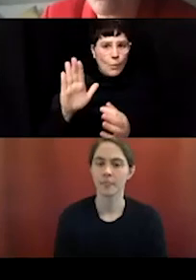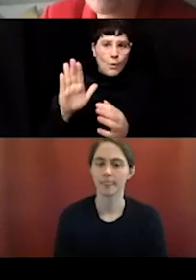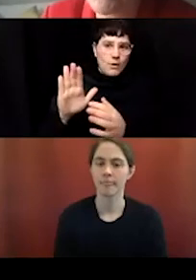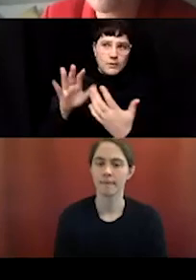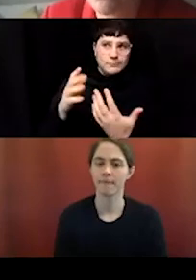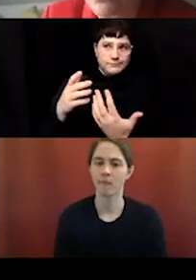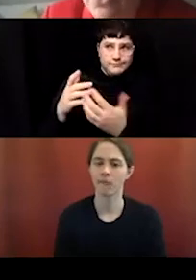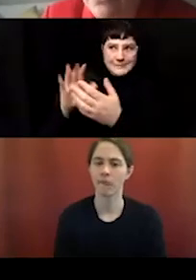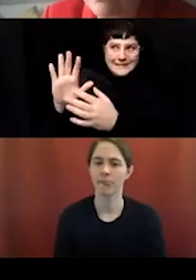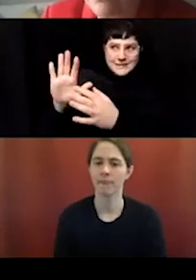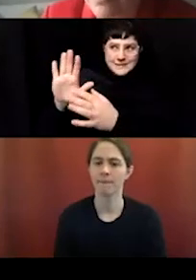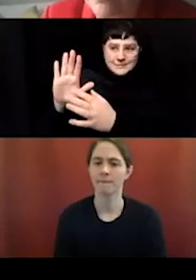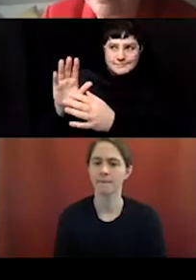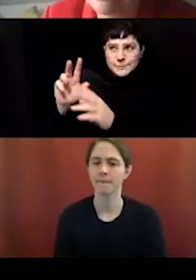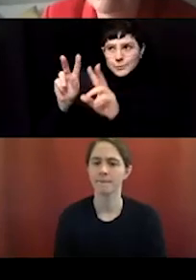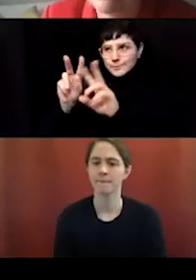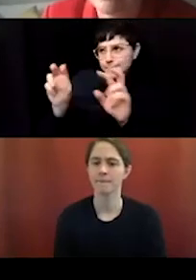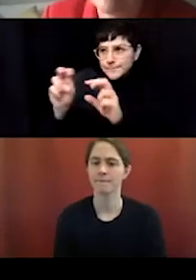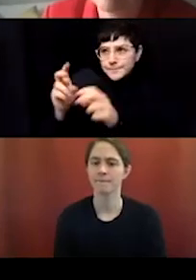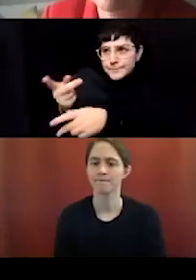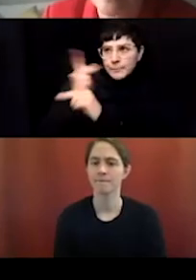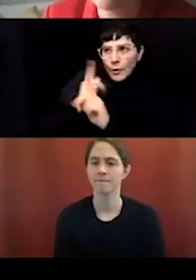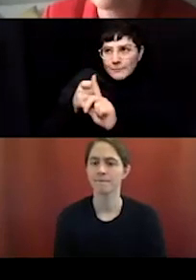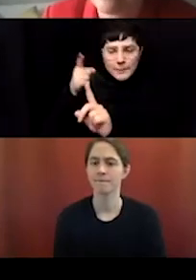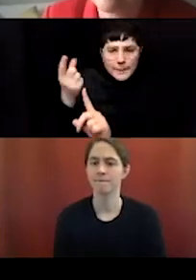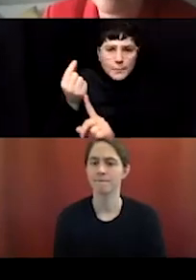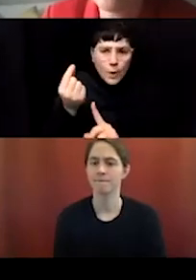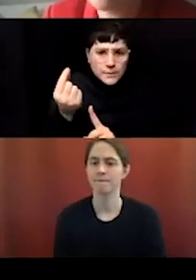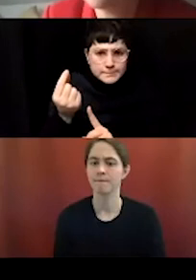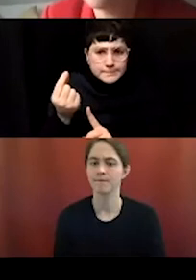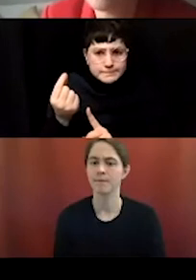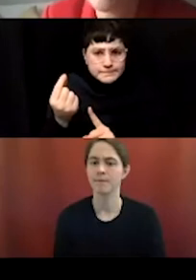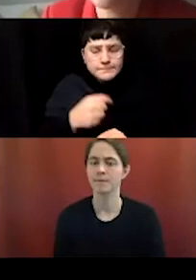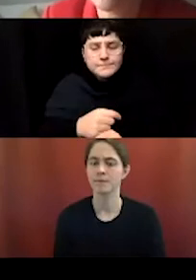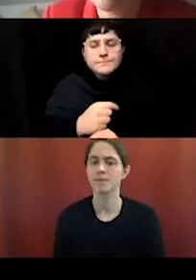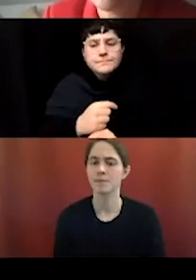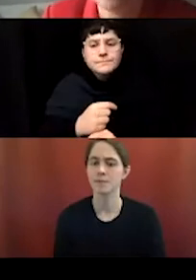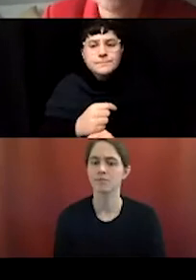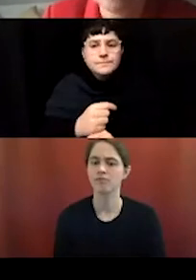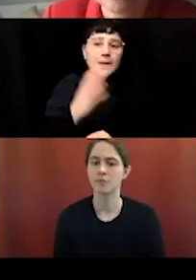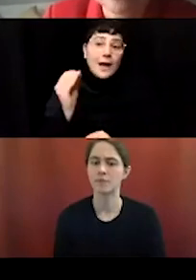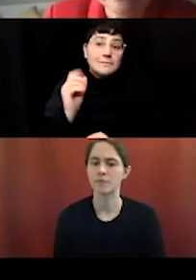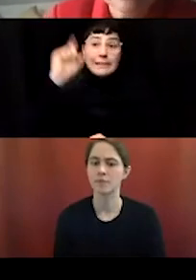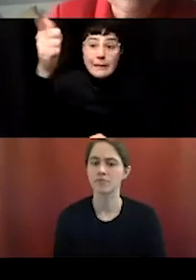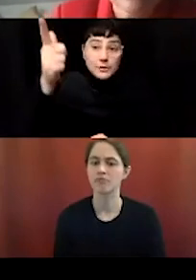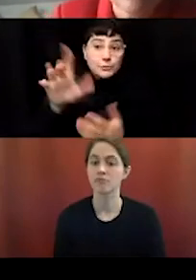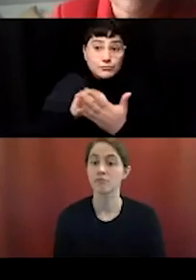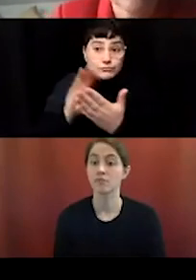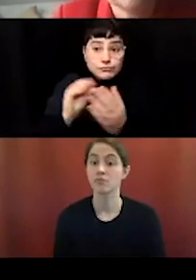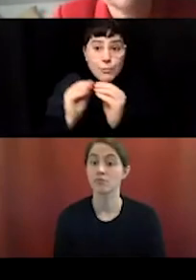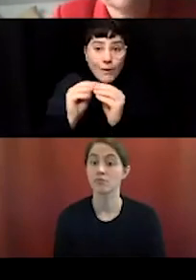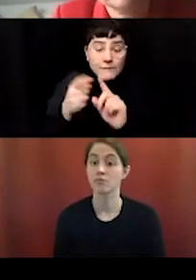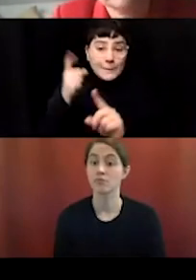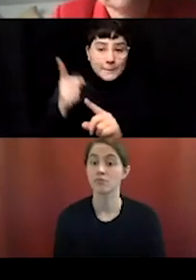of Wolpert on your work at that time and later? Well, it's